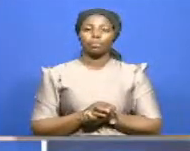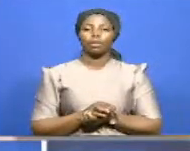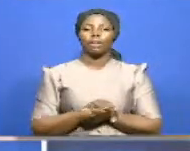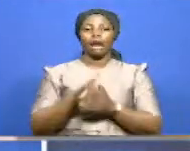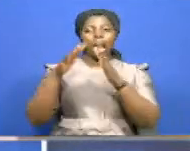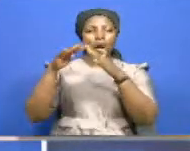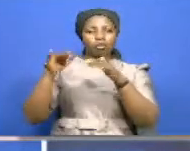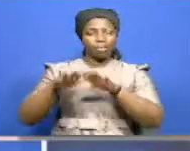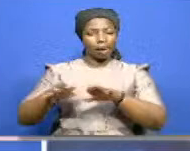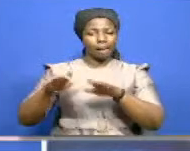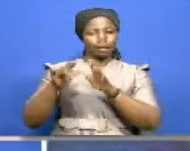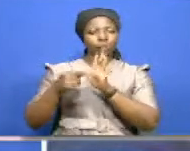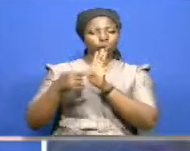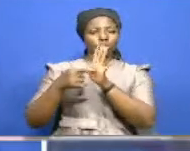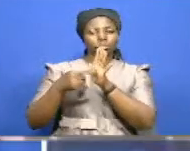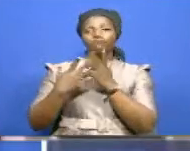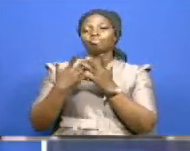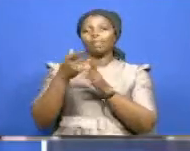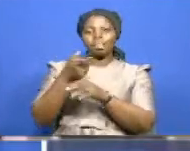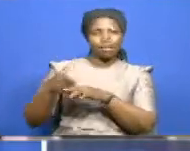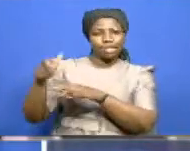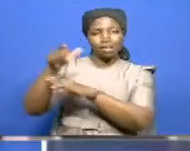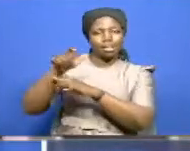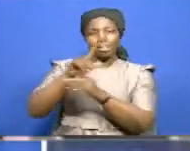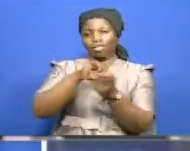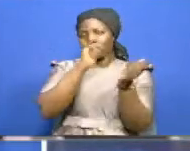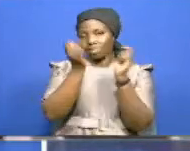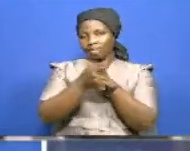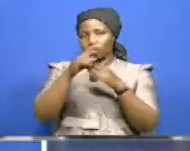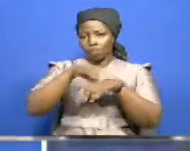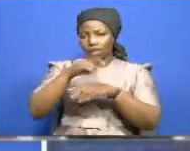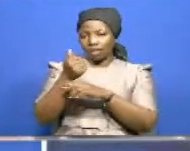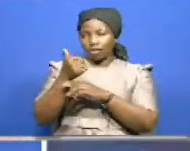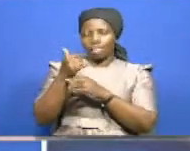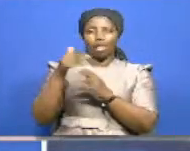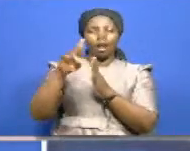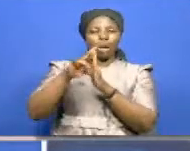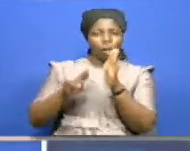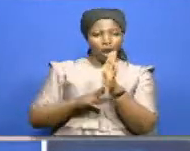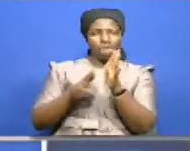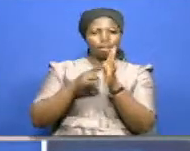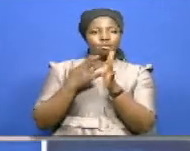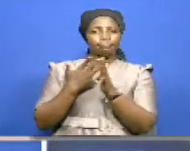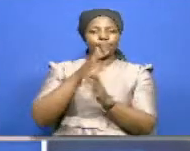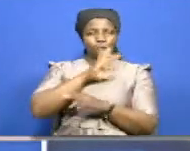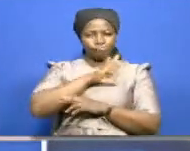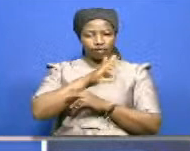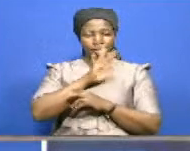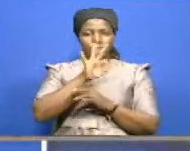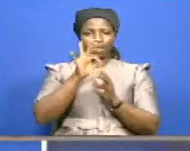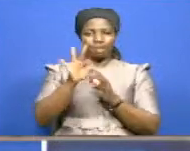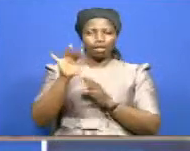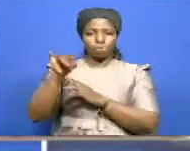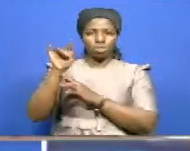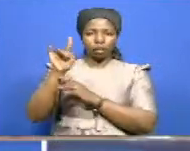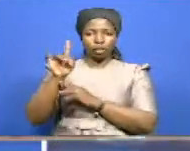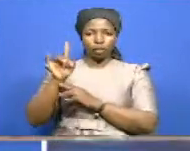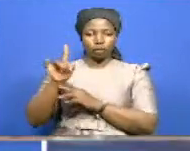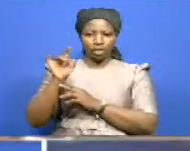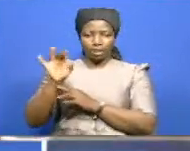estate market saw an increased turnover during the quarter, recording a turnover value of 33.31 million shillings,